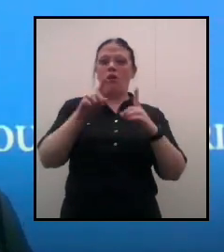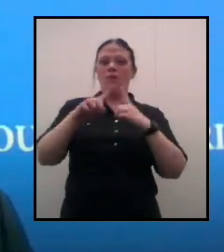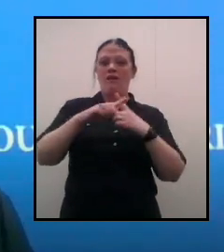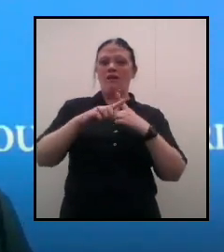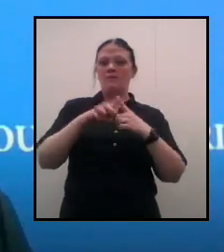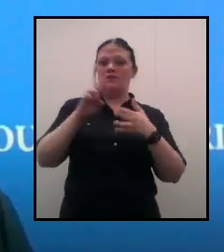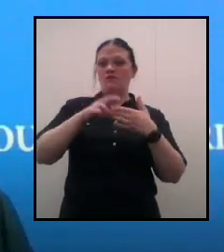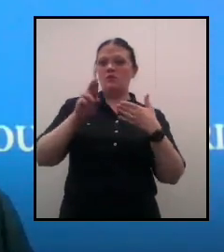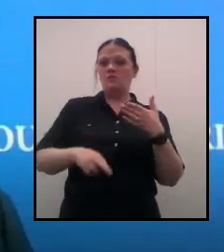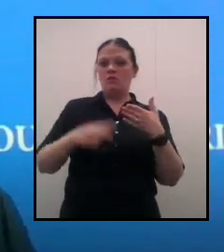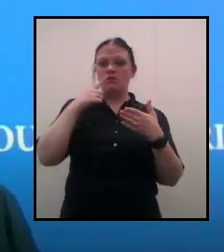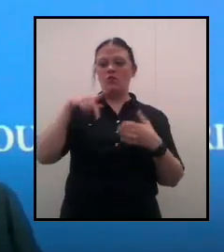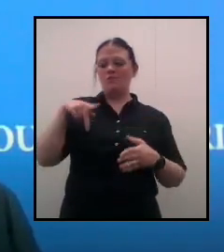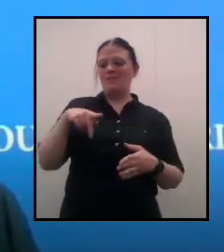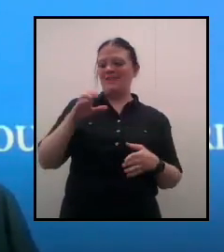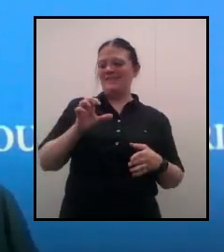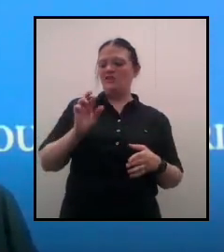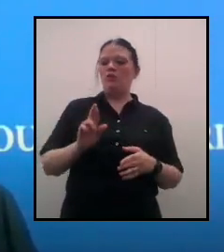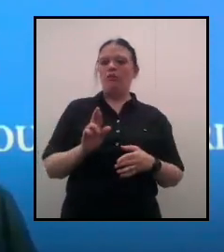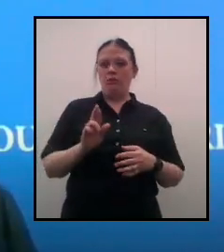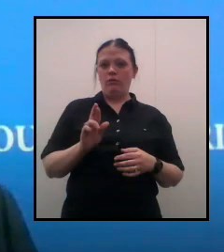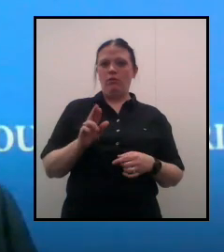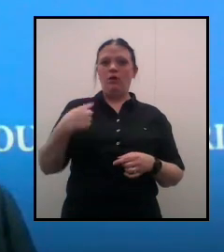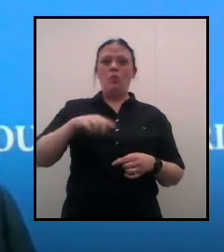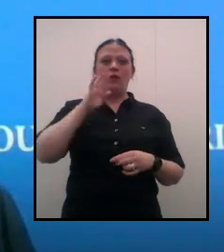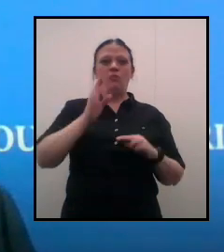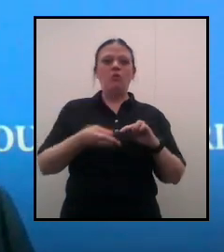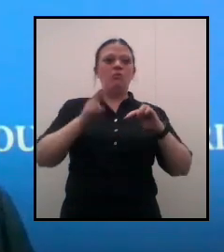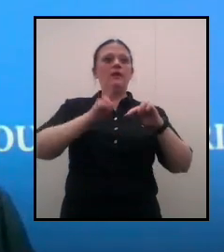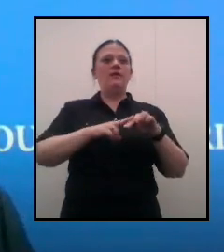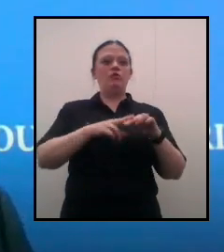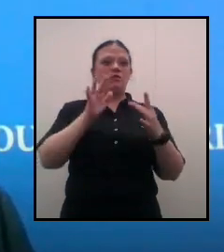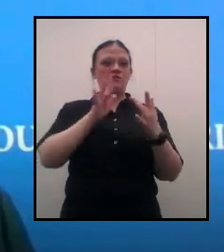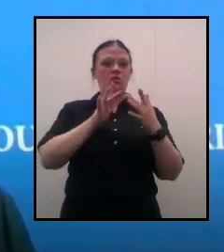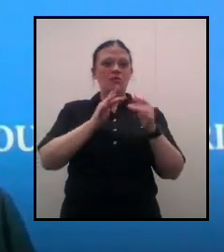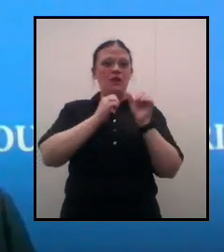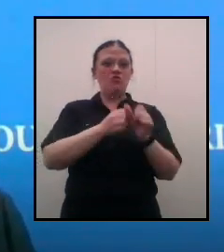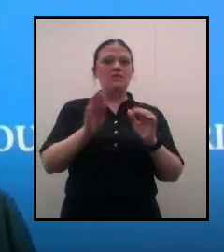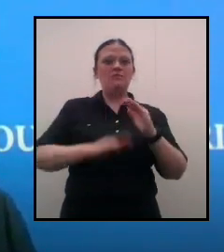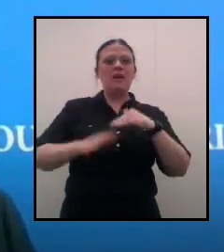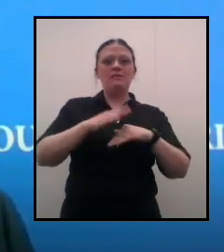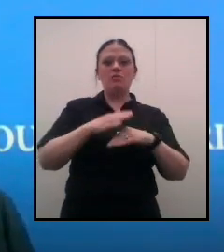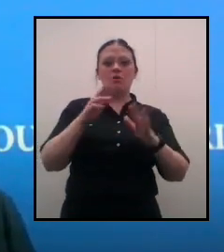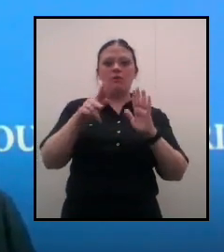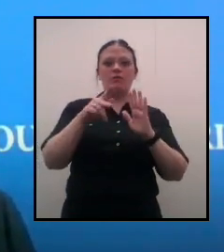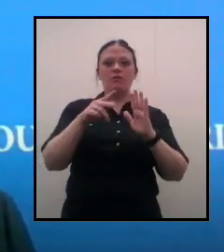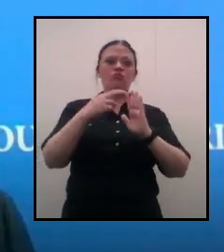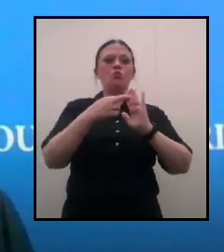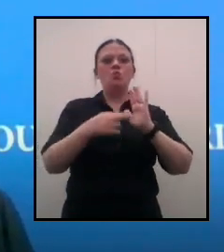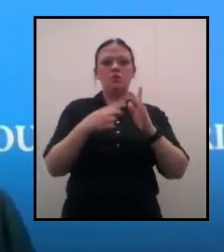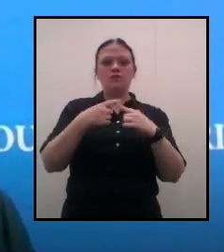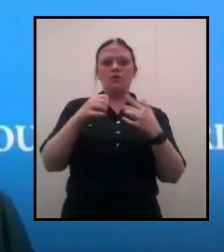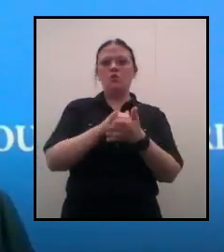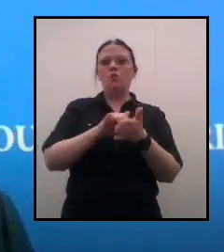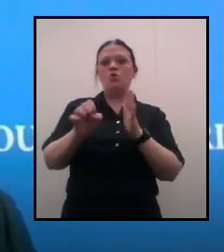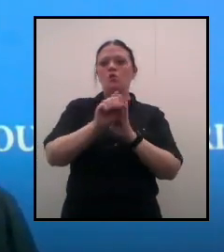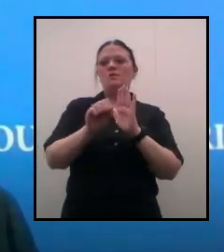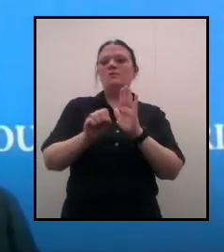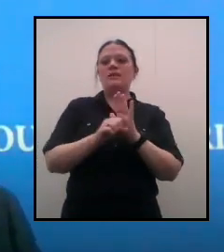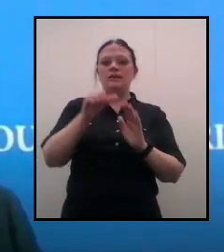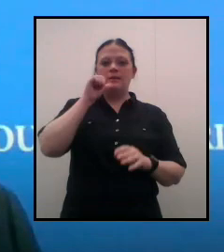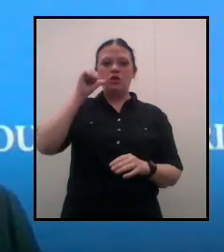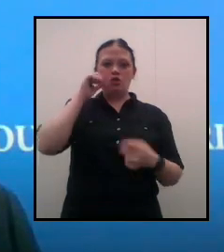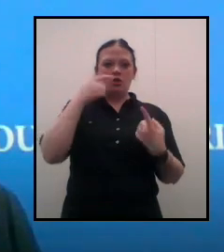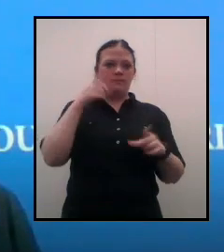positive on the PCR test, and we will be ramping up contact tracing as well based on the guidelines that were announced from New York State yesterday.